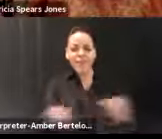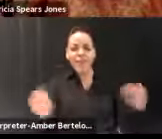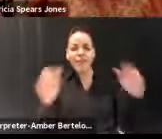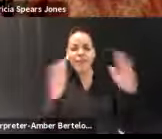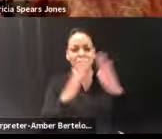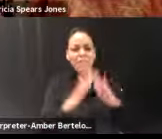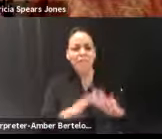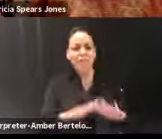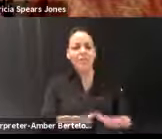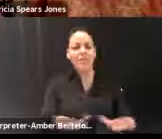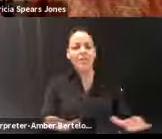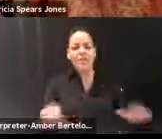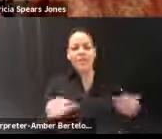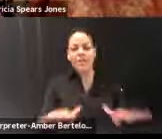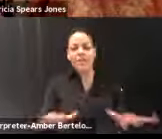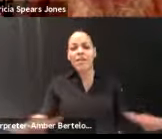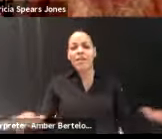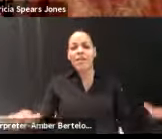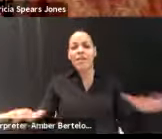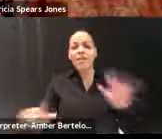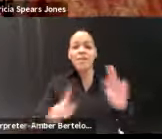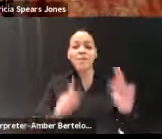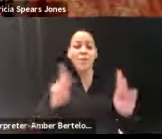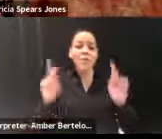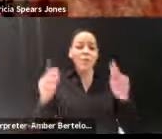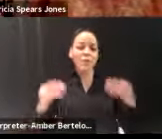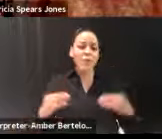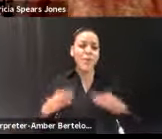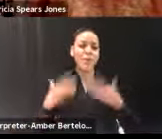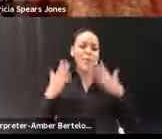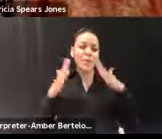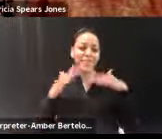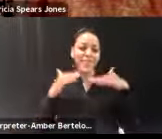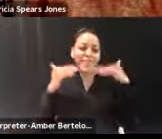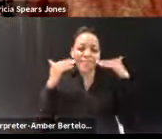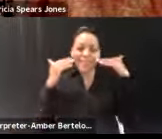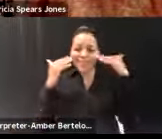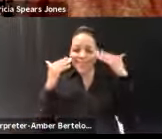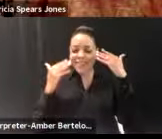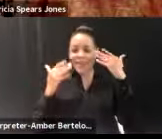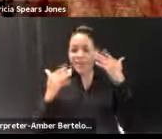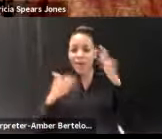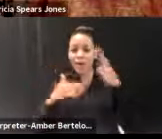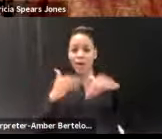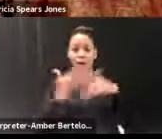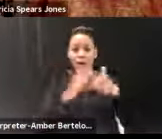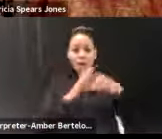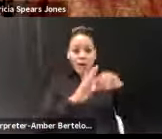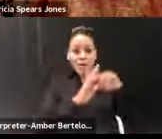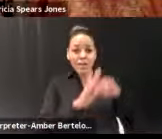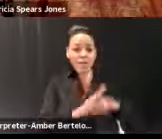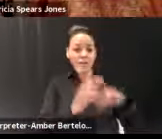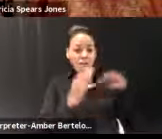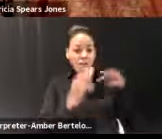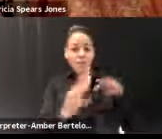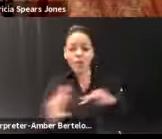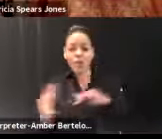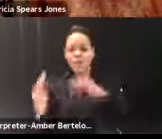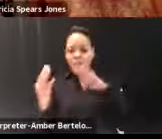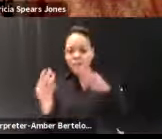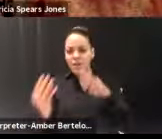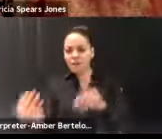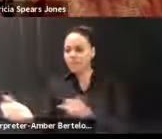the land with smiles and the tender removal of all aspects of war.